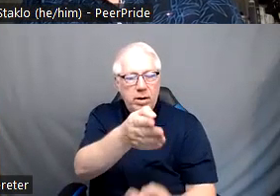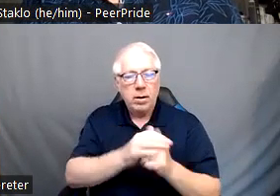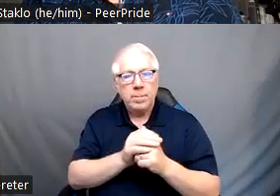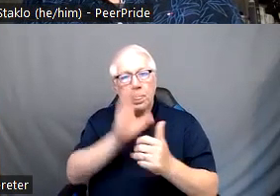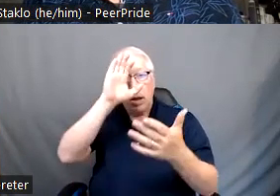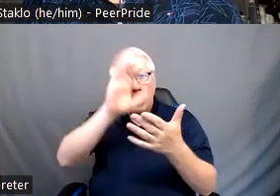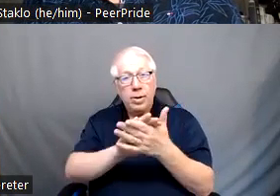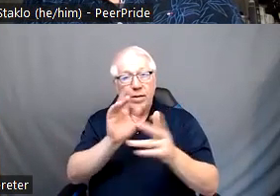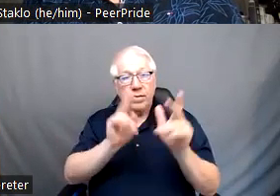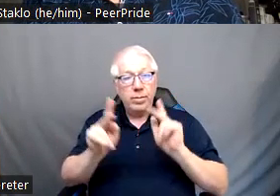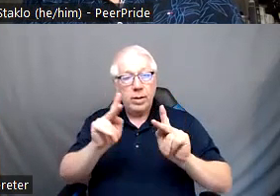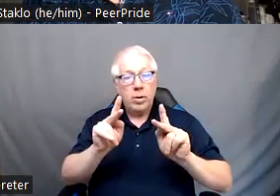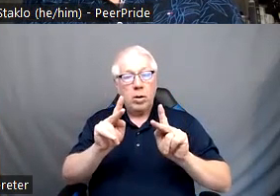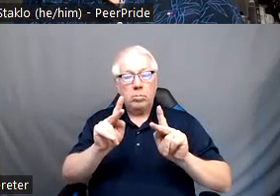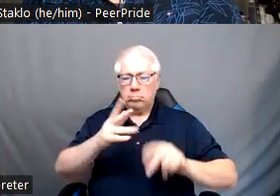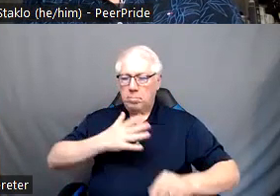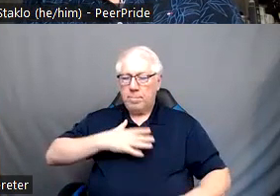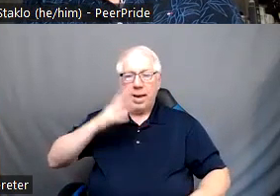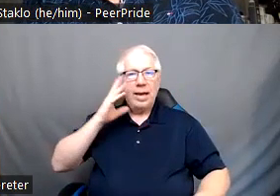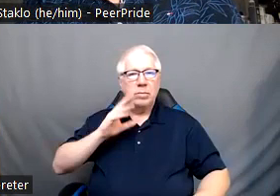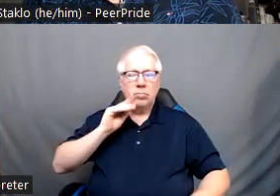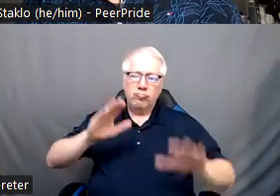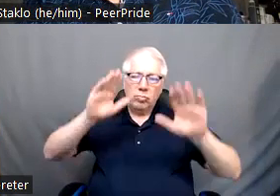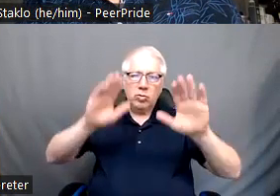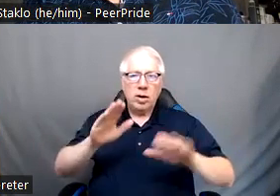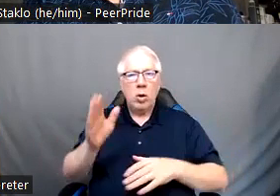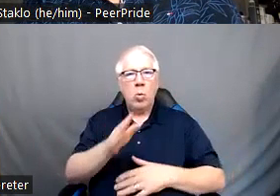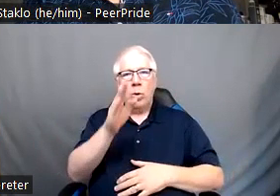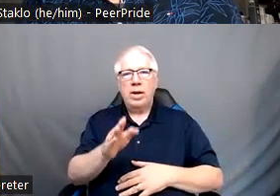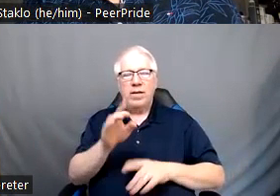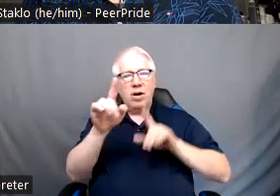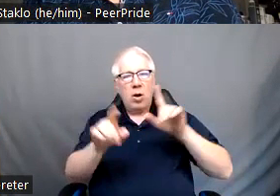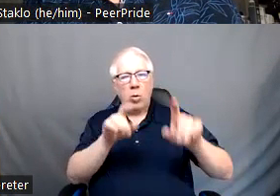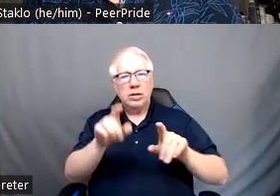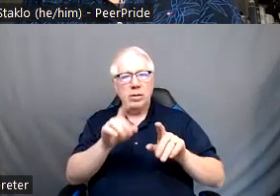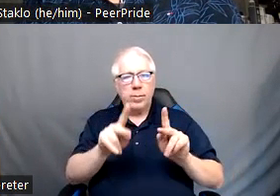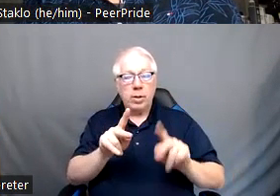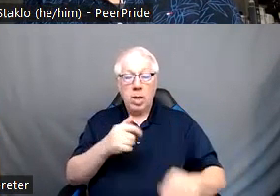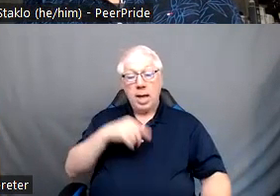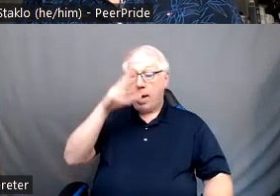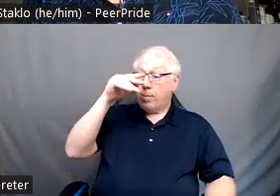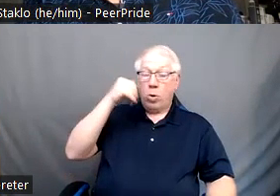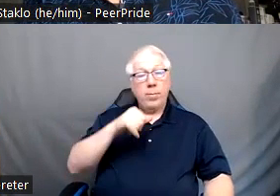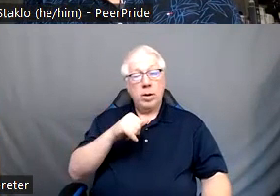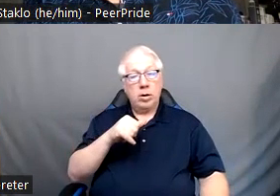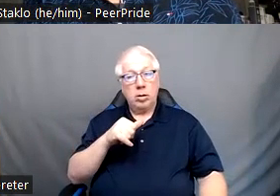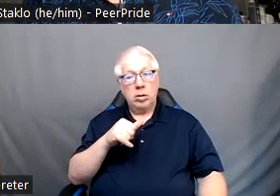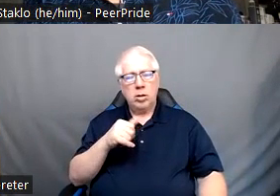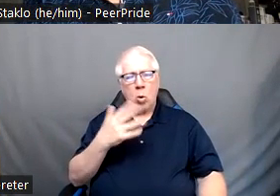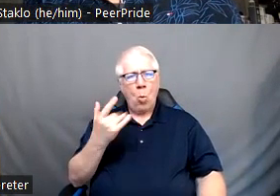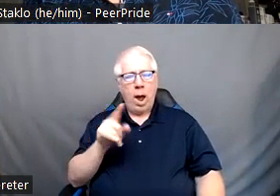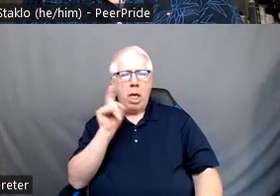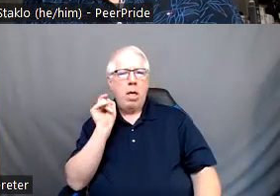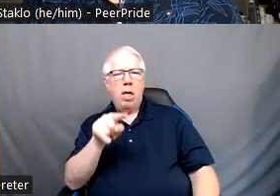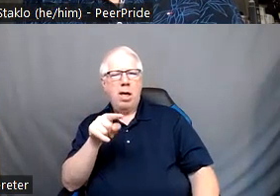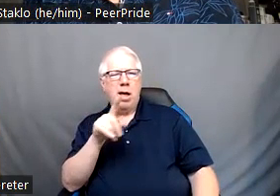believing people when they're like, this is my experience. Great. We never question cis people when they're like, I'm a boy or I'm a girl, right? So why would we question for anybody